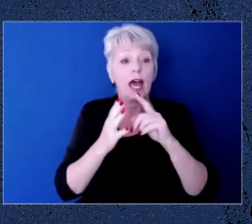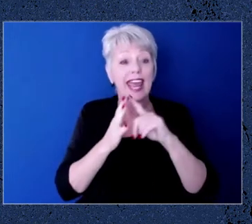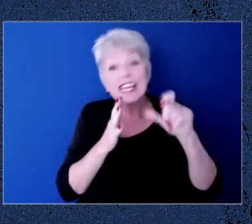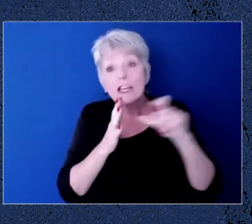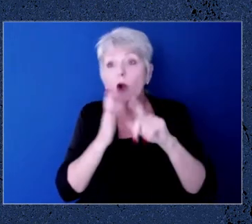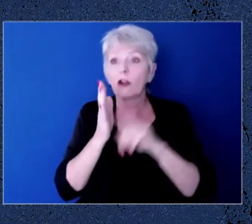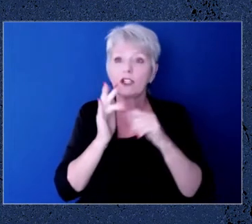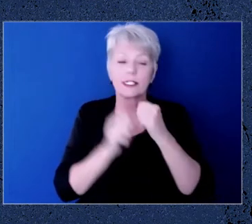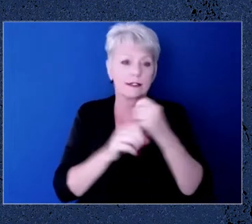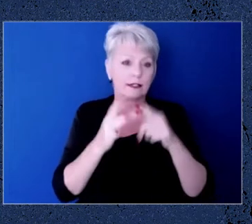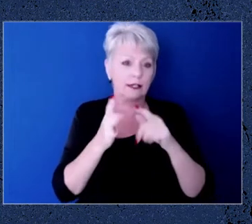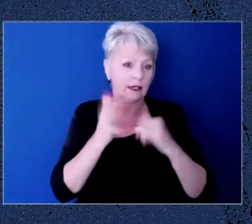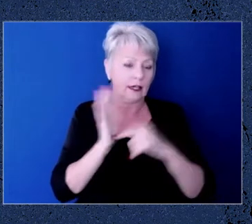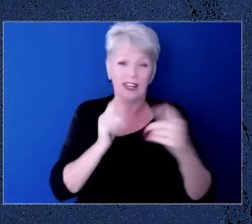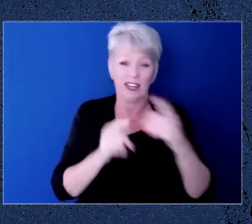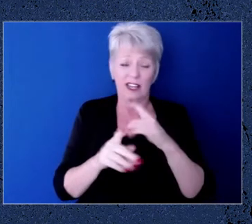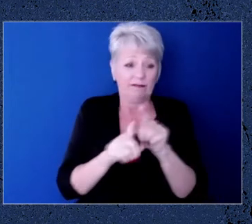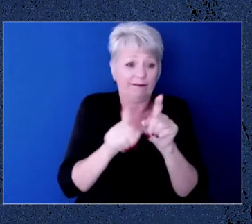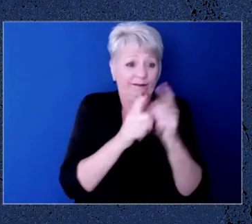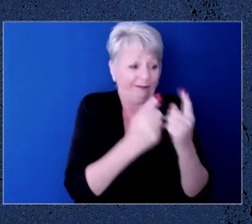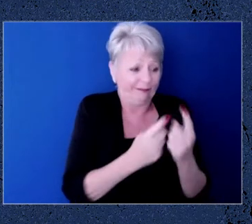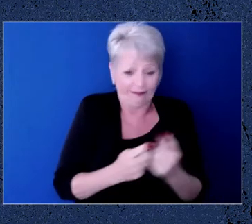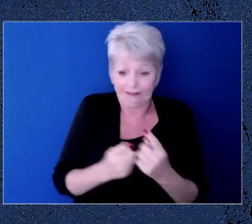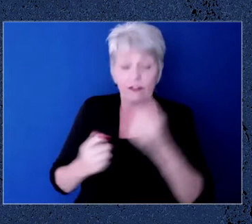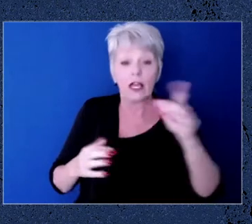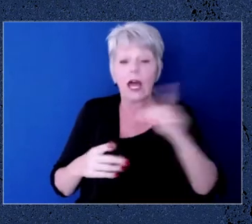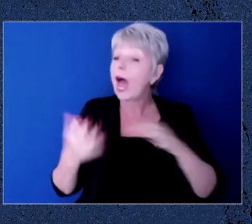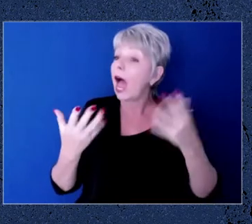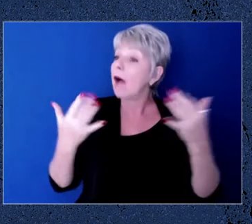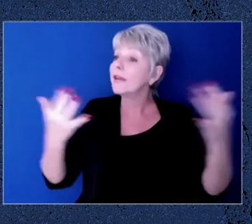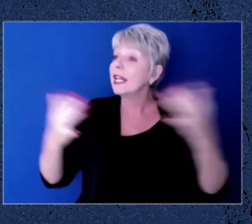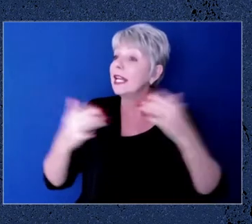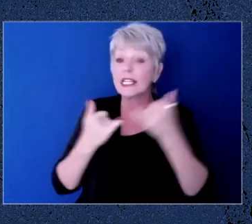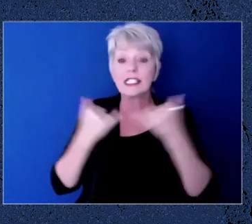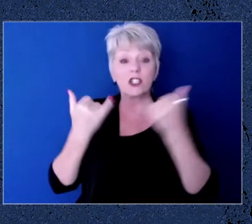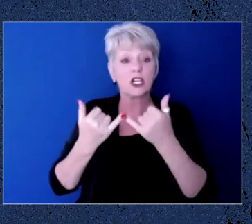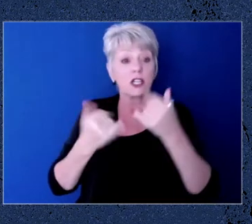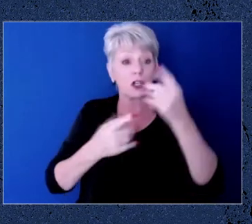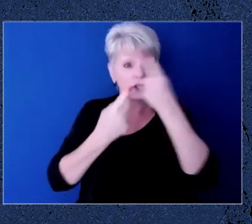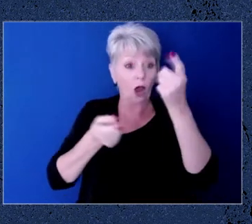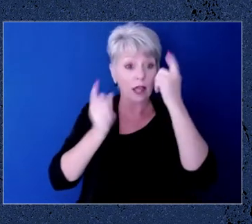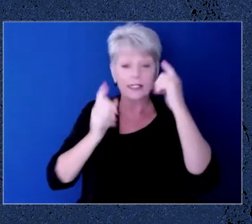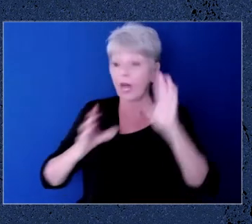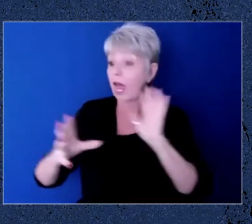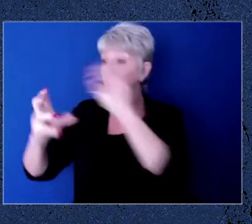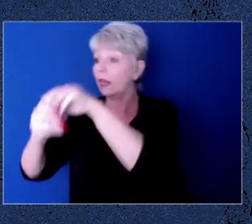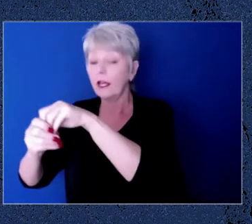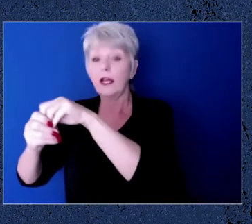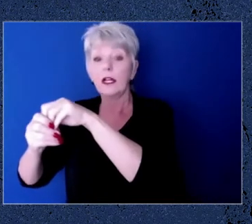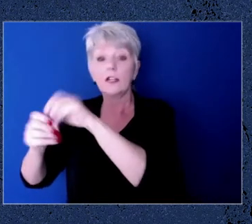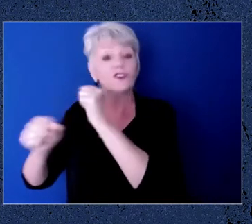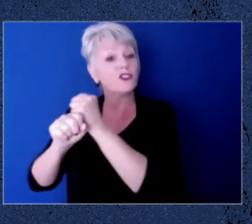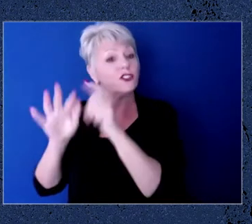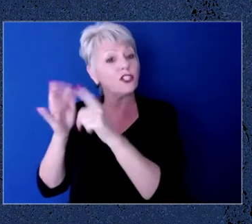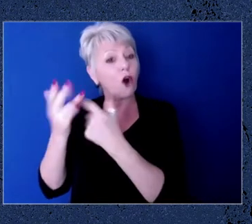whole range of things. And it's interesting how many Indigenous scholars end up in the world of geography. Mm. Like it speaks to us more than many other of